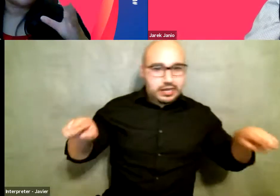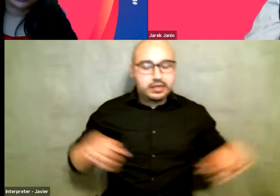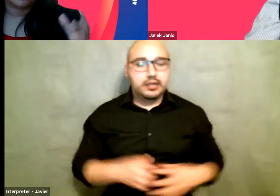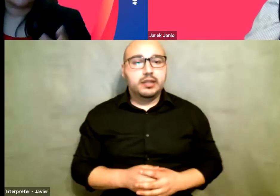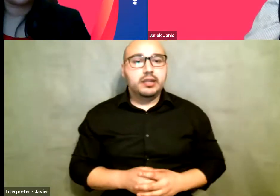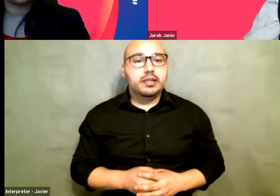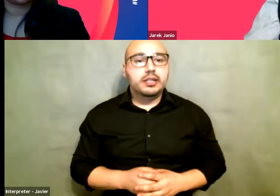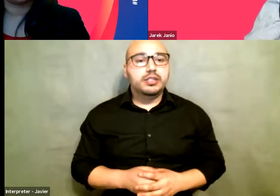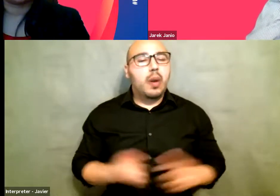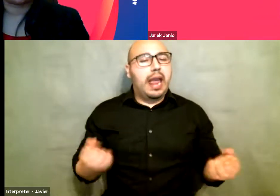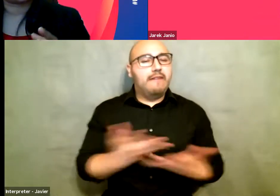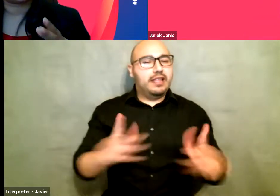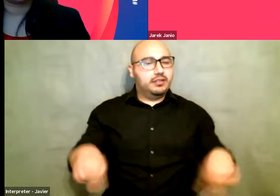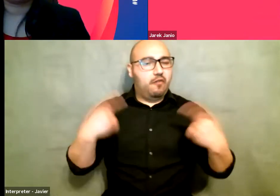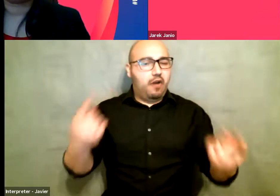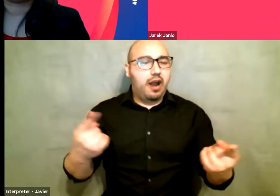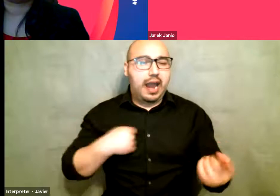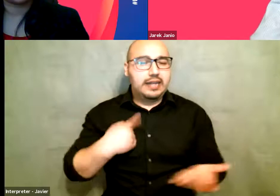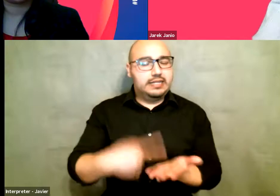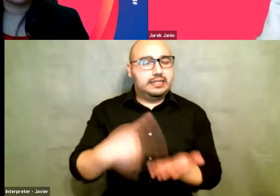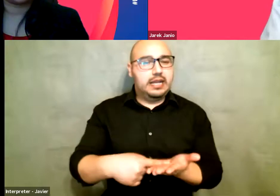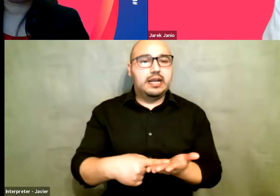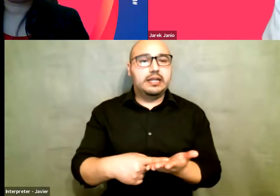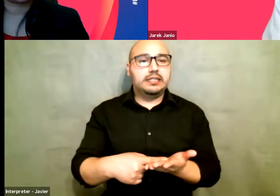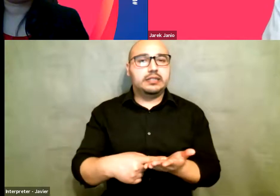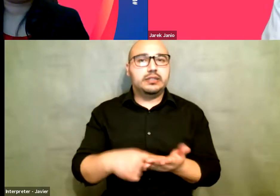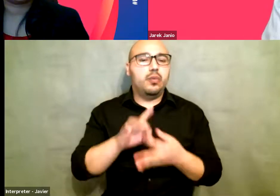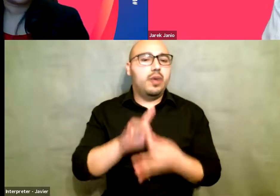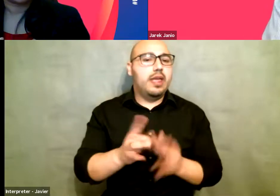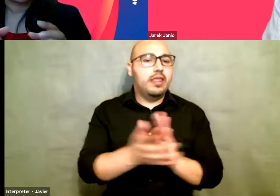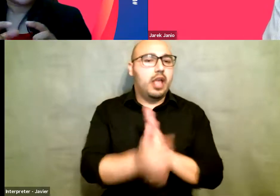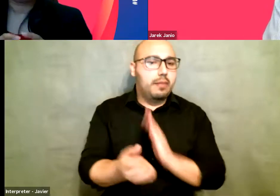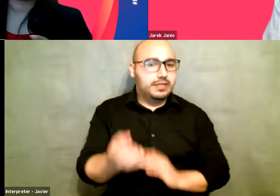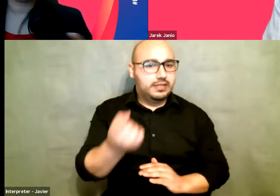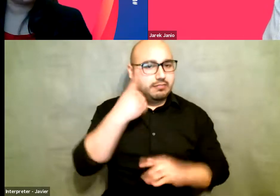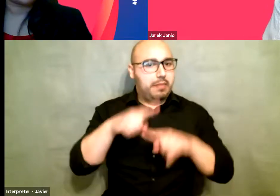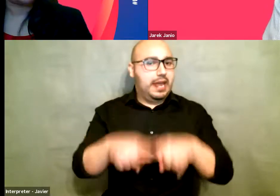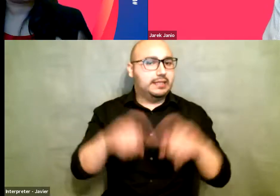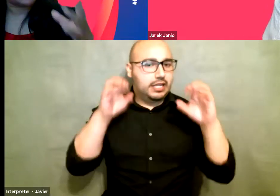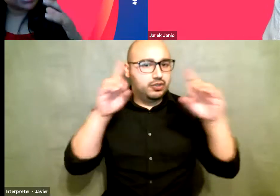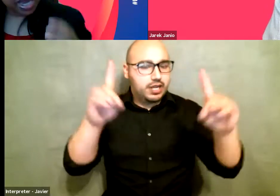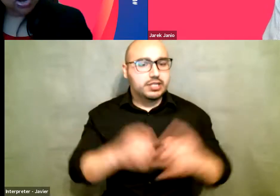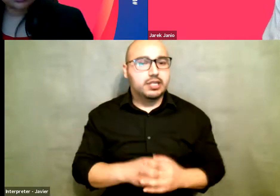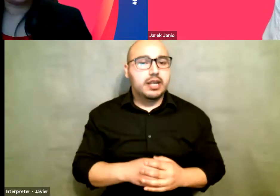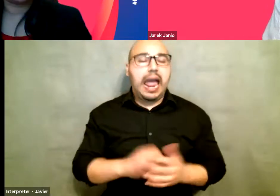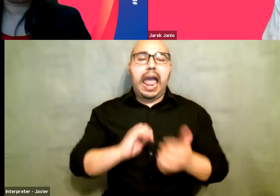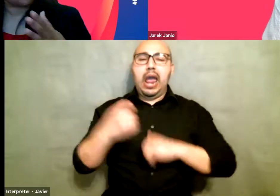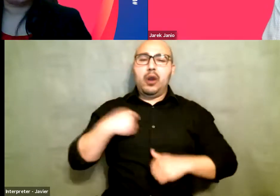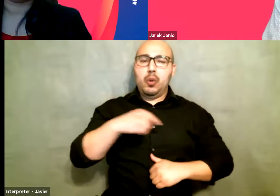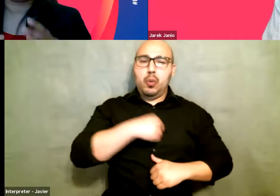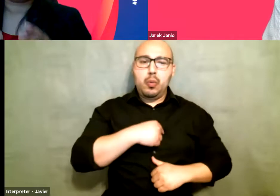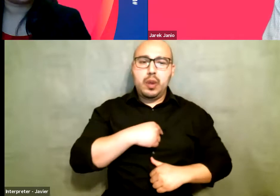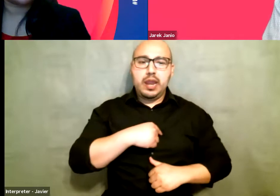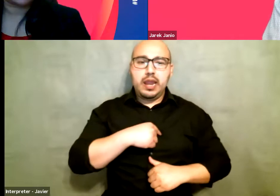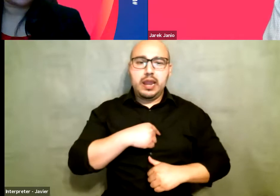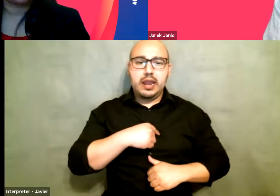today, and in particular, what we're trying to move forward with competency-based education, how do we, again, tear down these